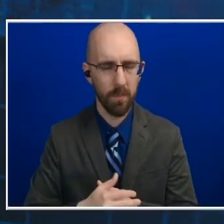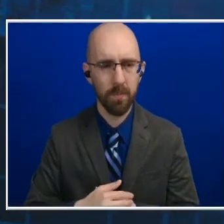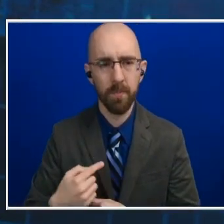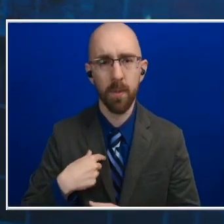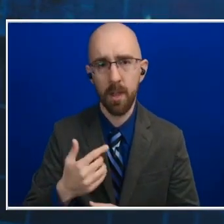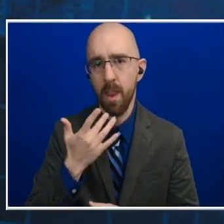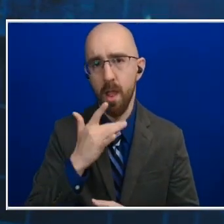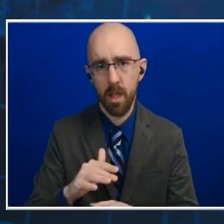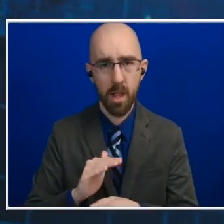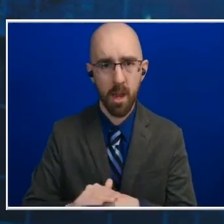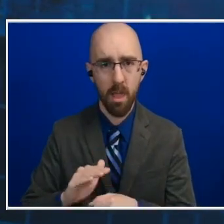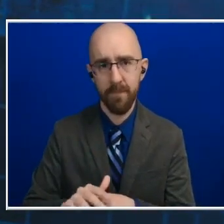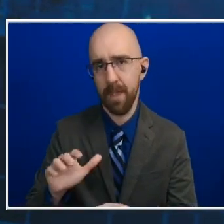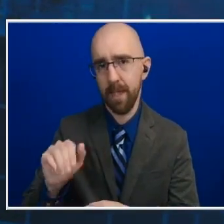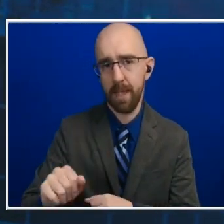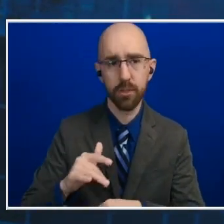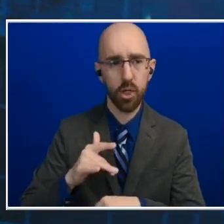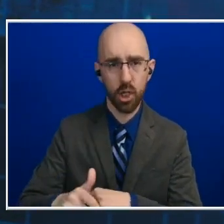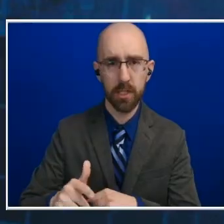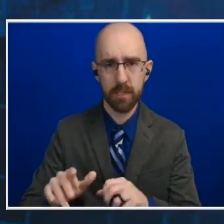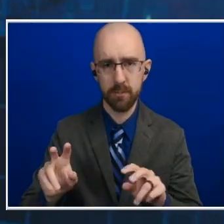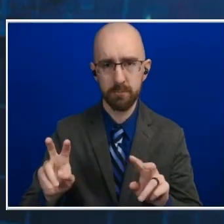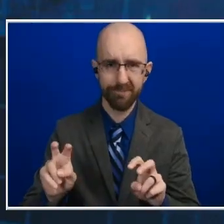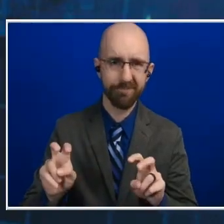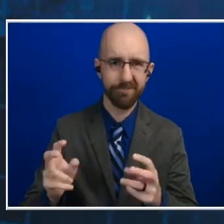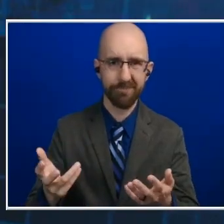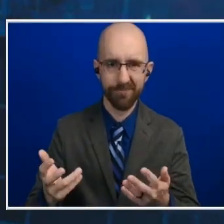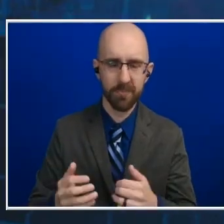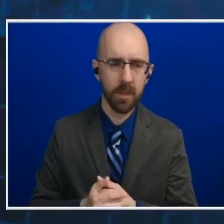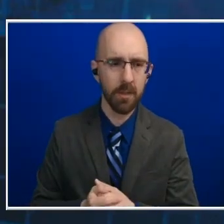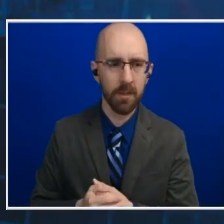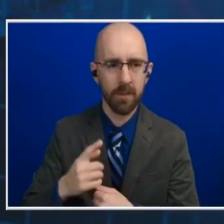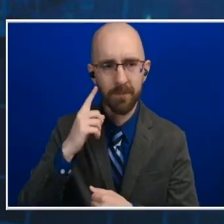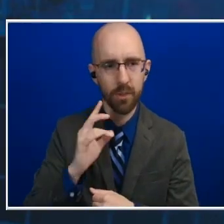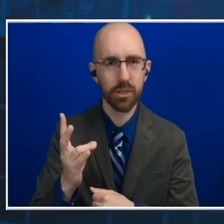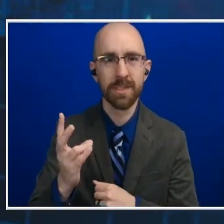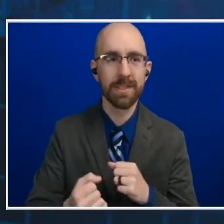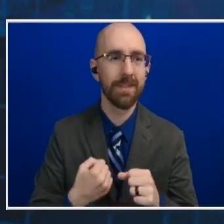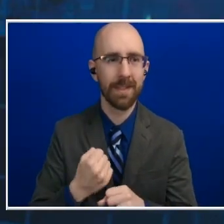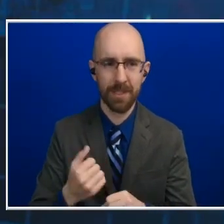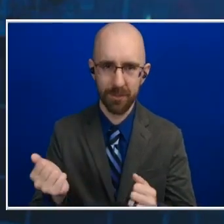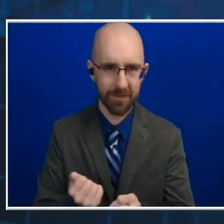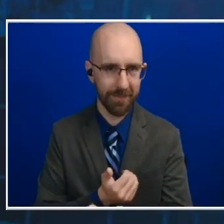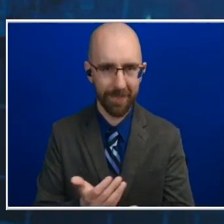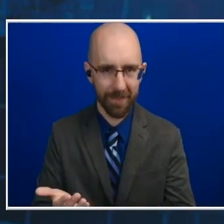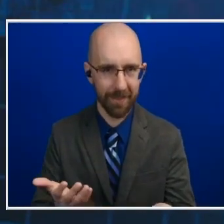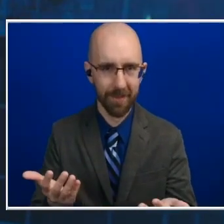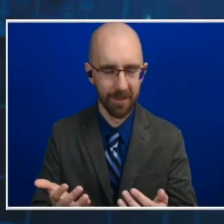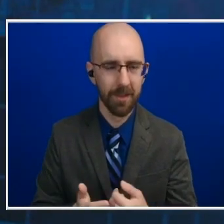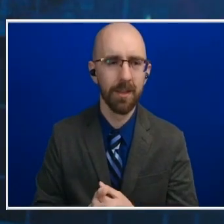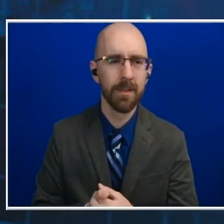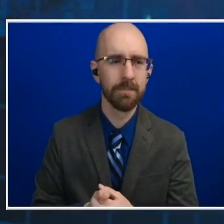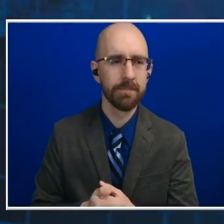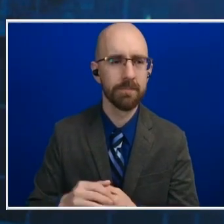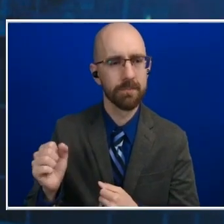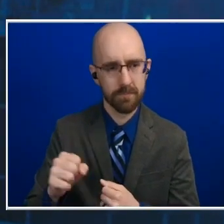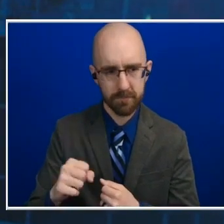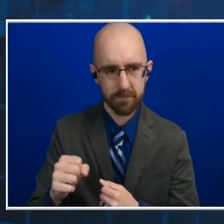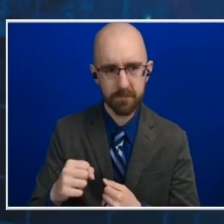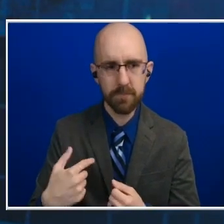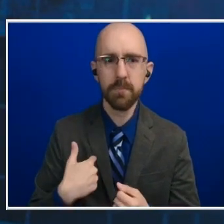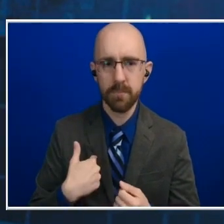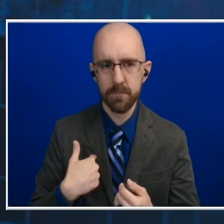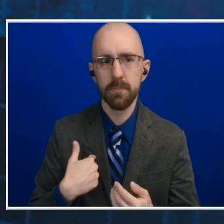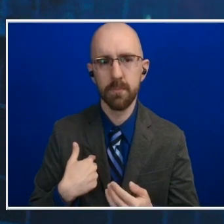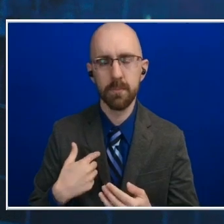catch it early, quote unquote, for 7 years and everything. But yes, I got extremely lucky. Not